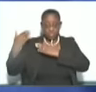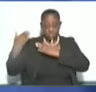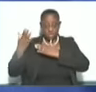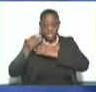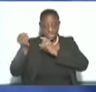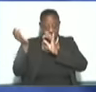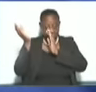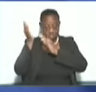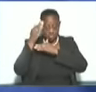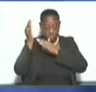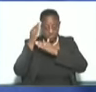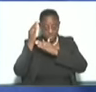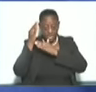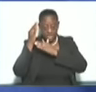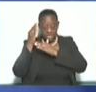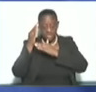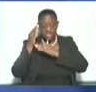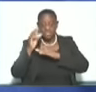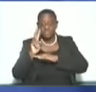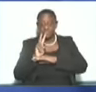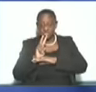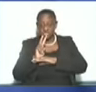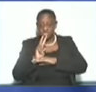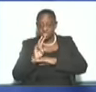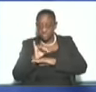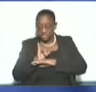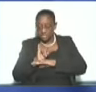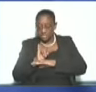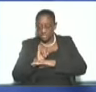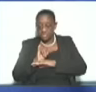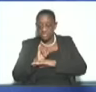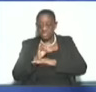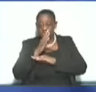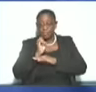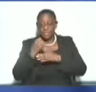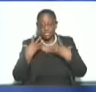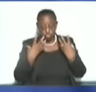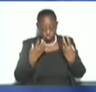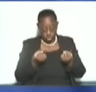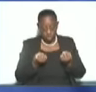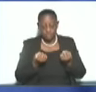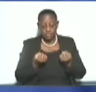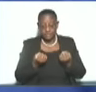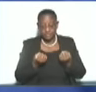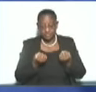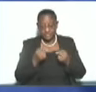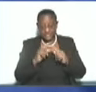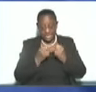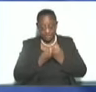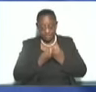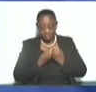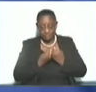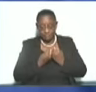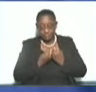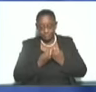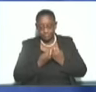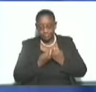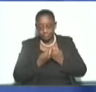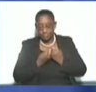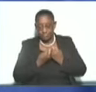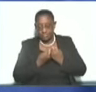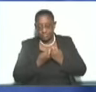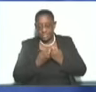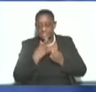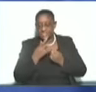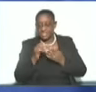the U.S. Virgin Islands team to be an extremely strong team in this tournament, even though it's for a short